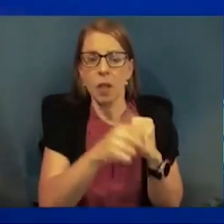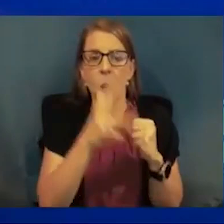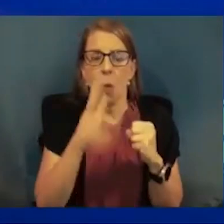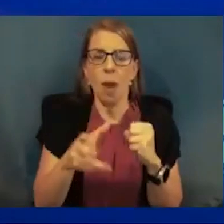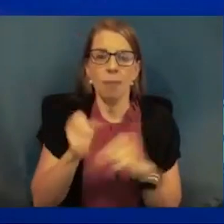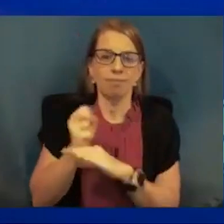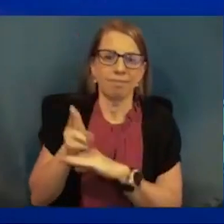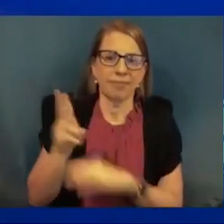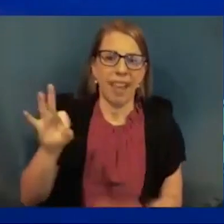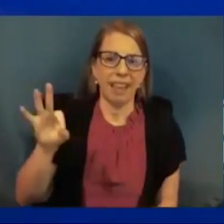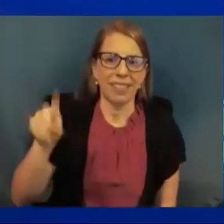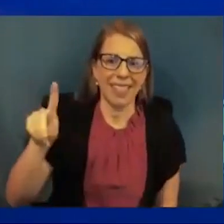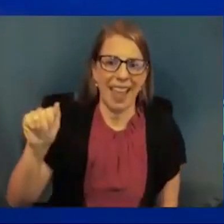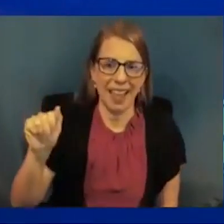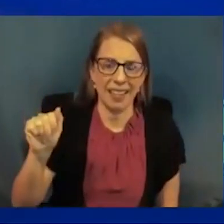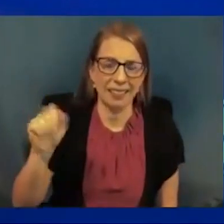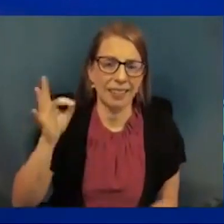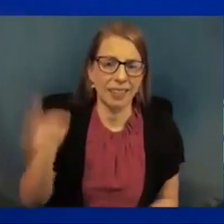I think that